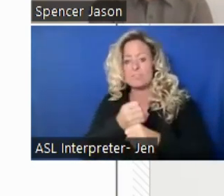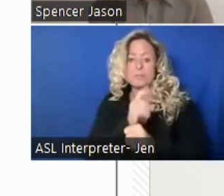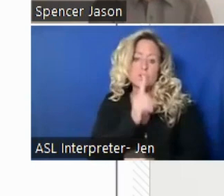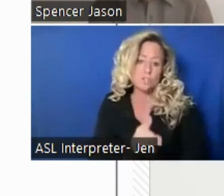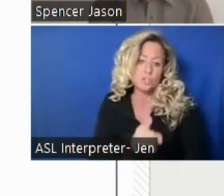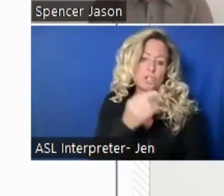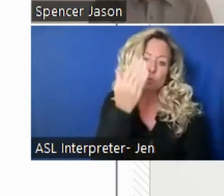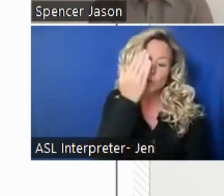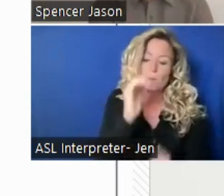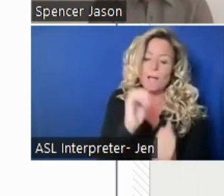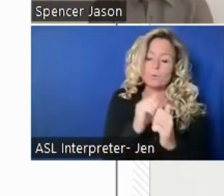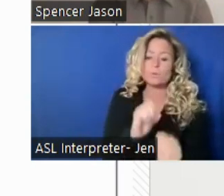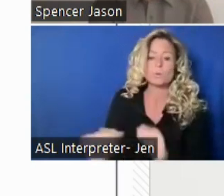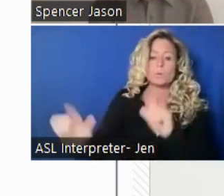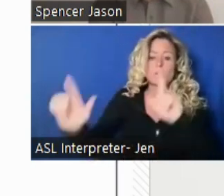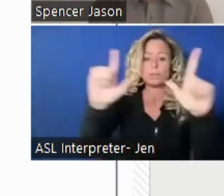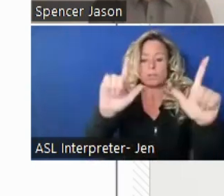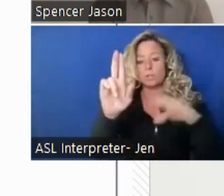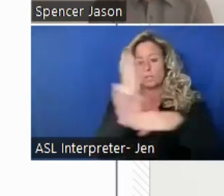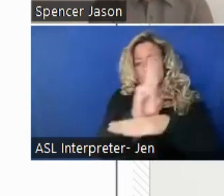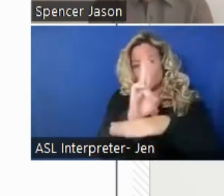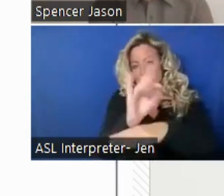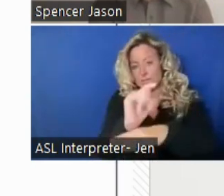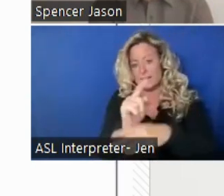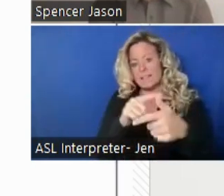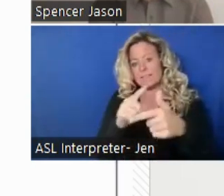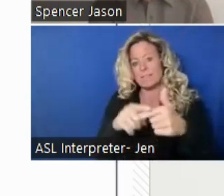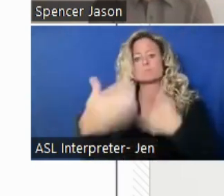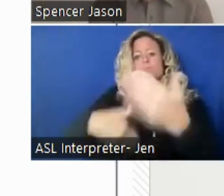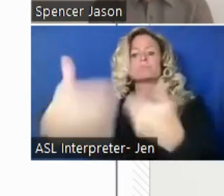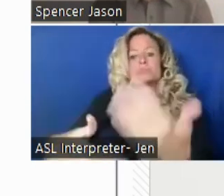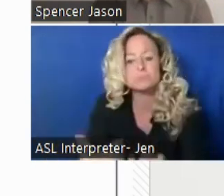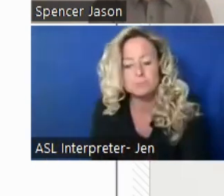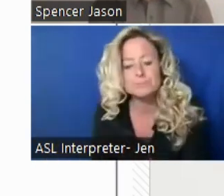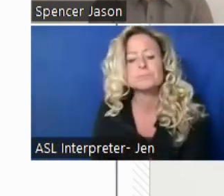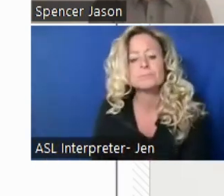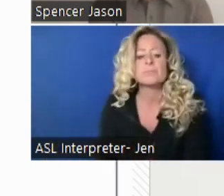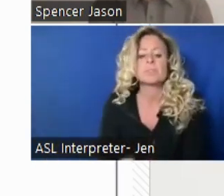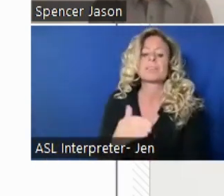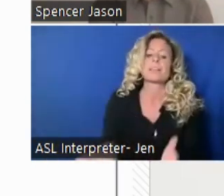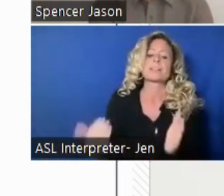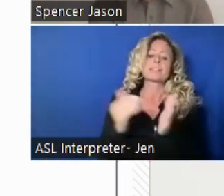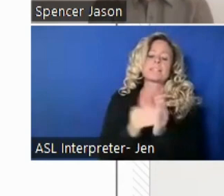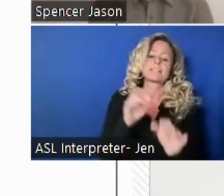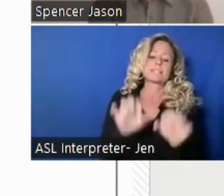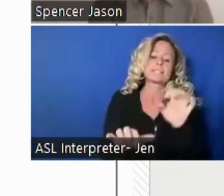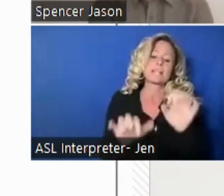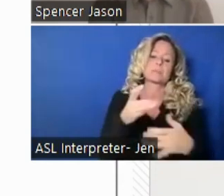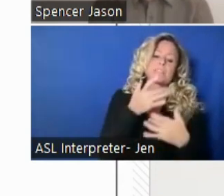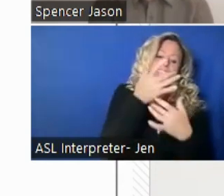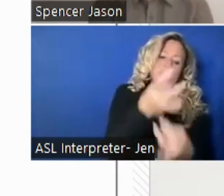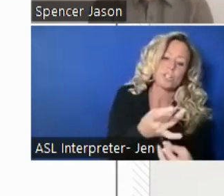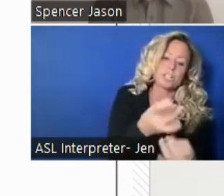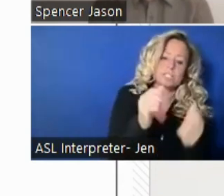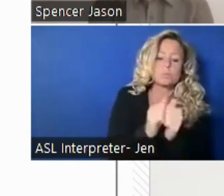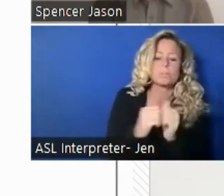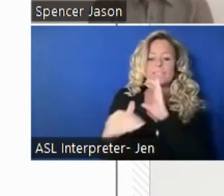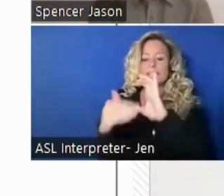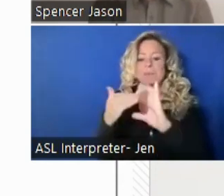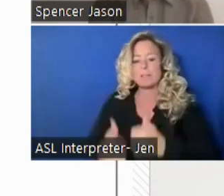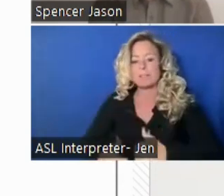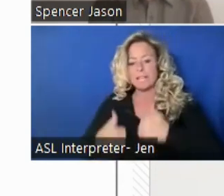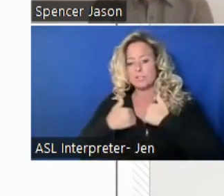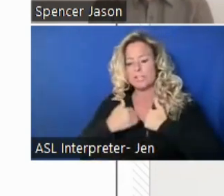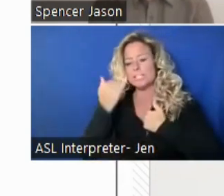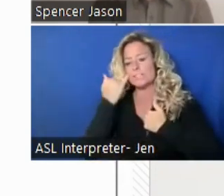it and open it and use it, and send you on your way. So again, please type interested and your email address if you'd like